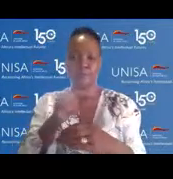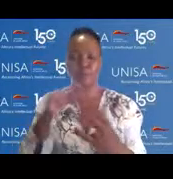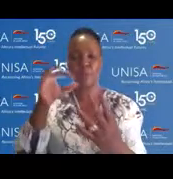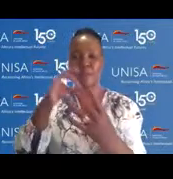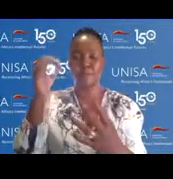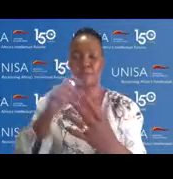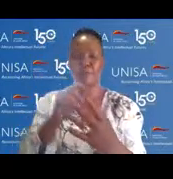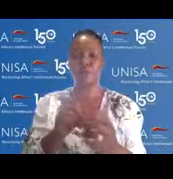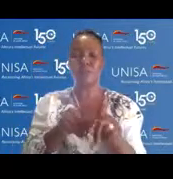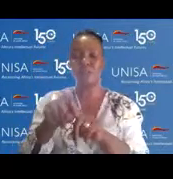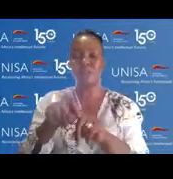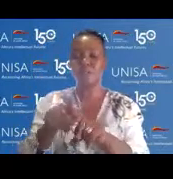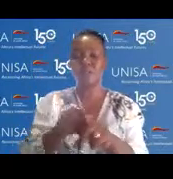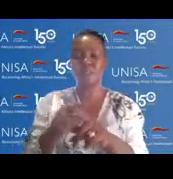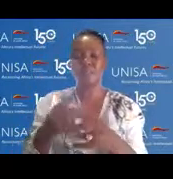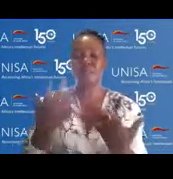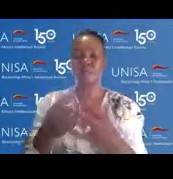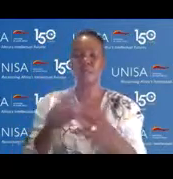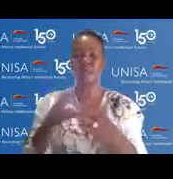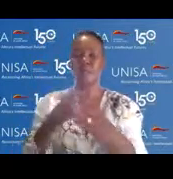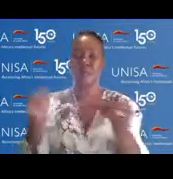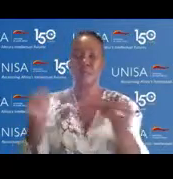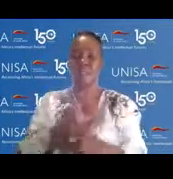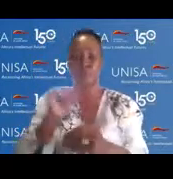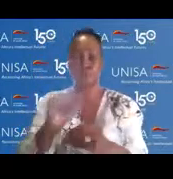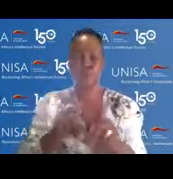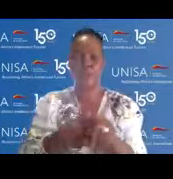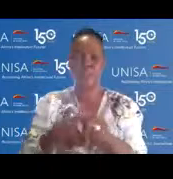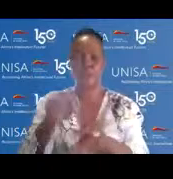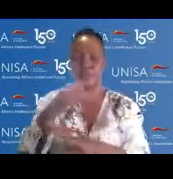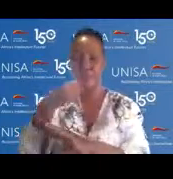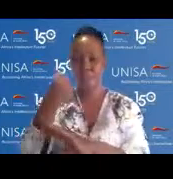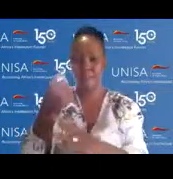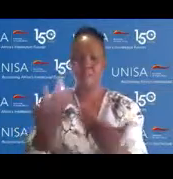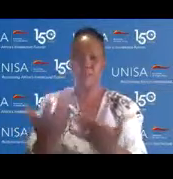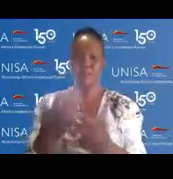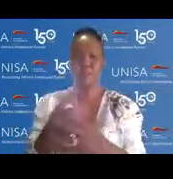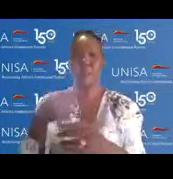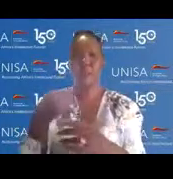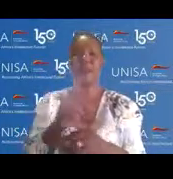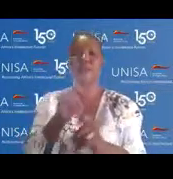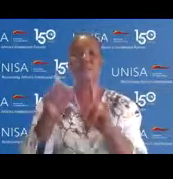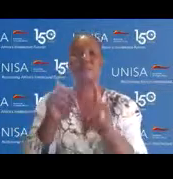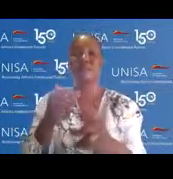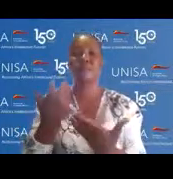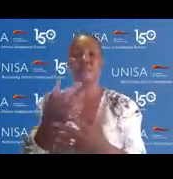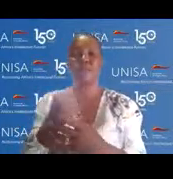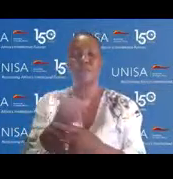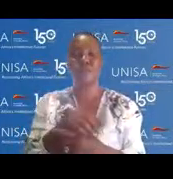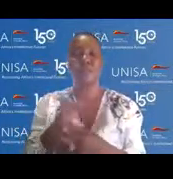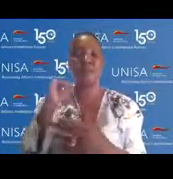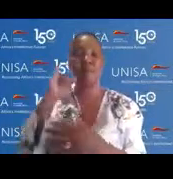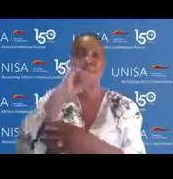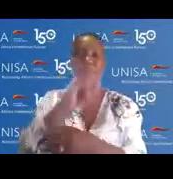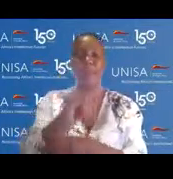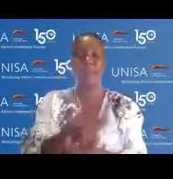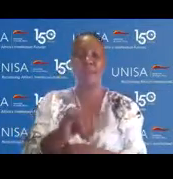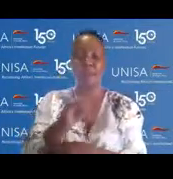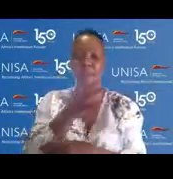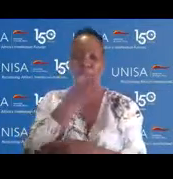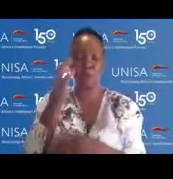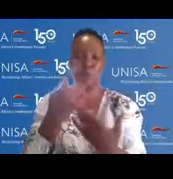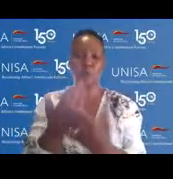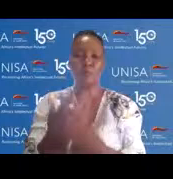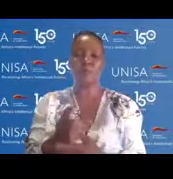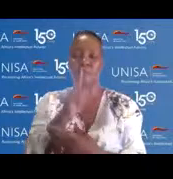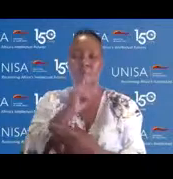So you have to complete the test, in other words. Another question that comes up is flight mode. And now with your exams, that comes up a lot.